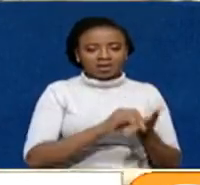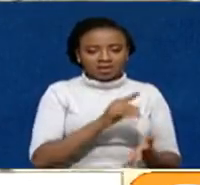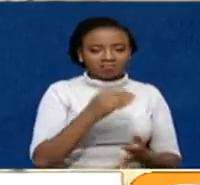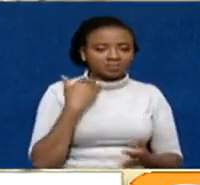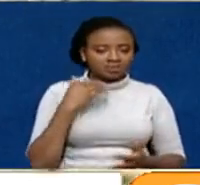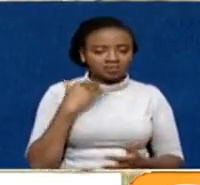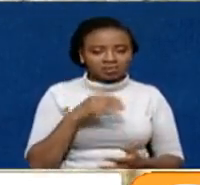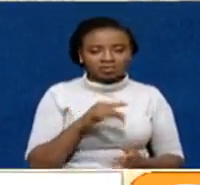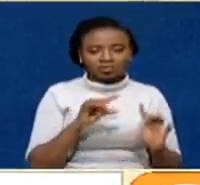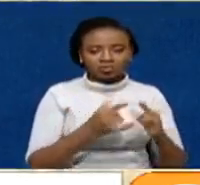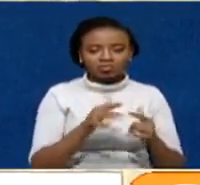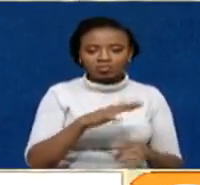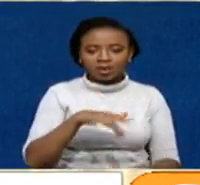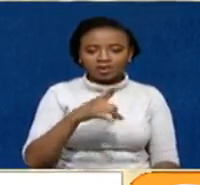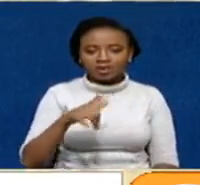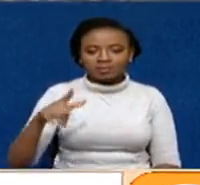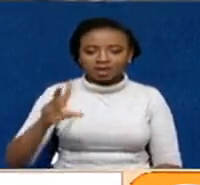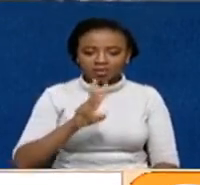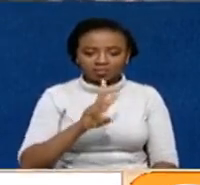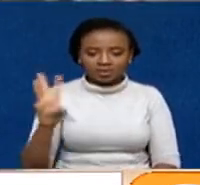in Laikipia West.